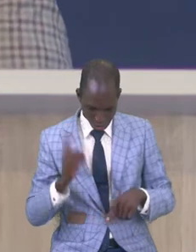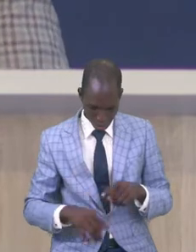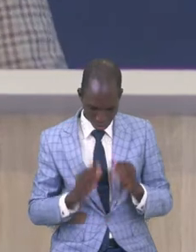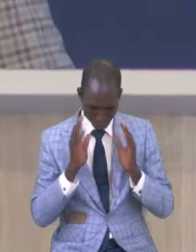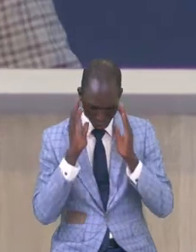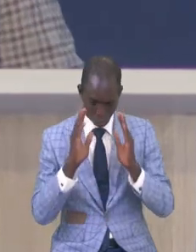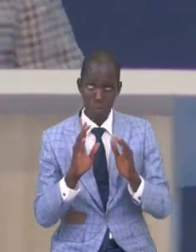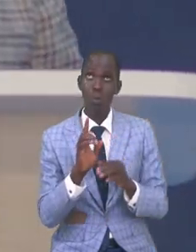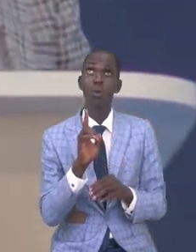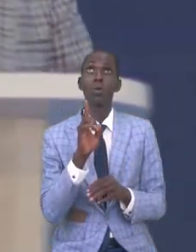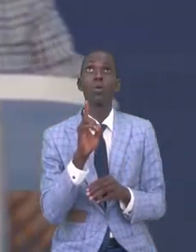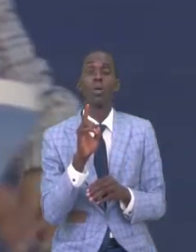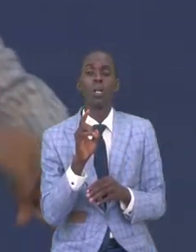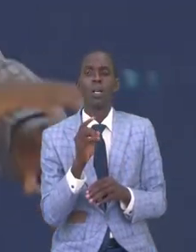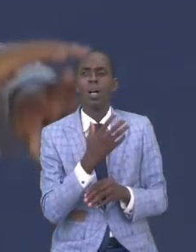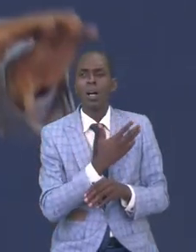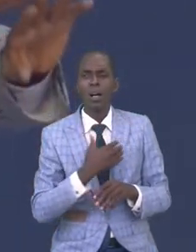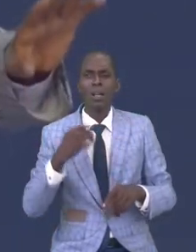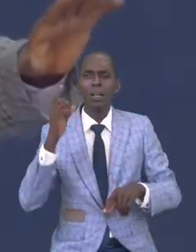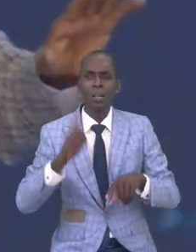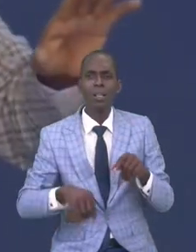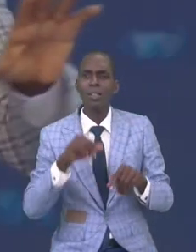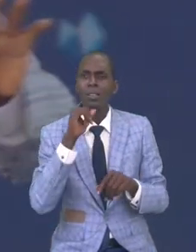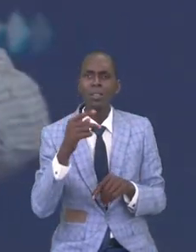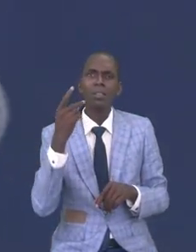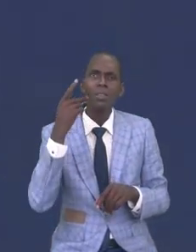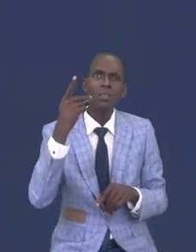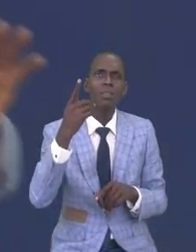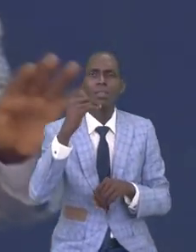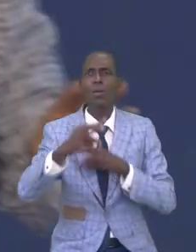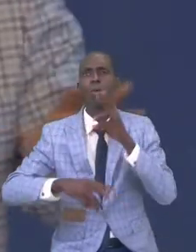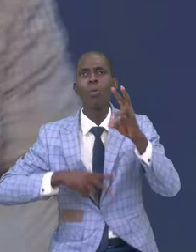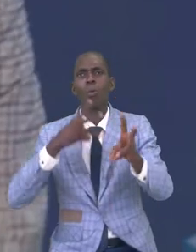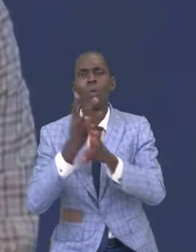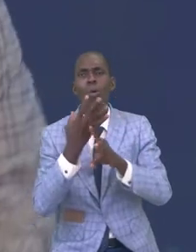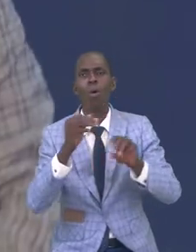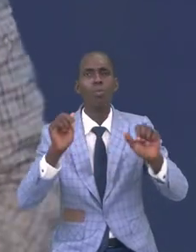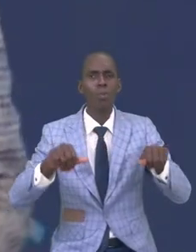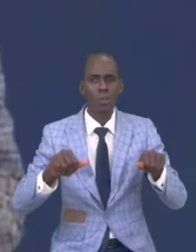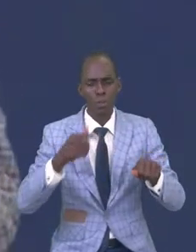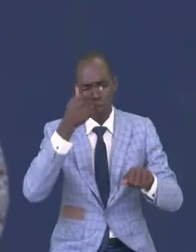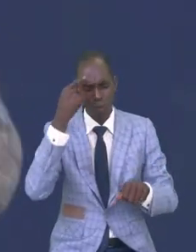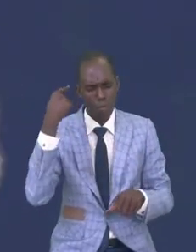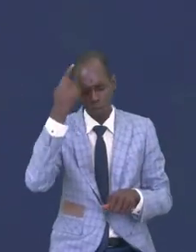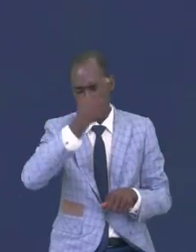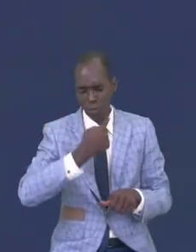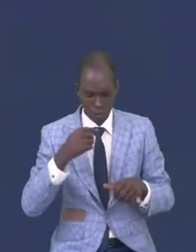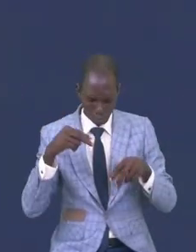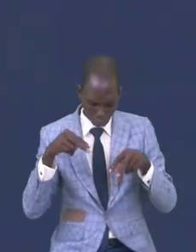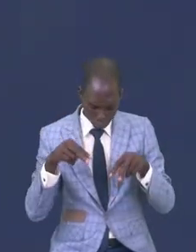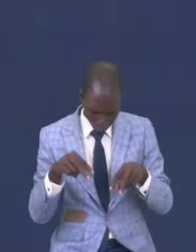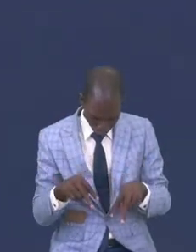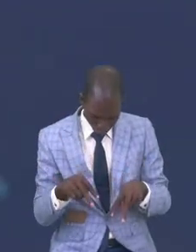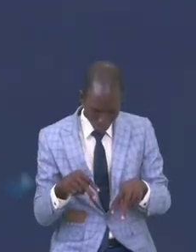herself, and could not see a world of possibilities. So bowed down. And the